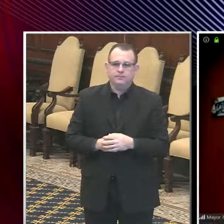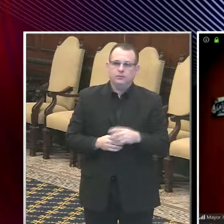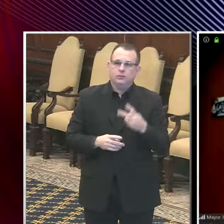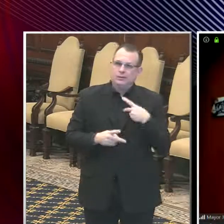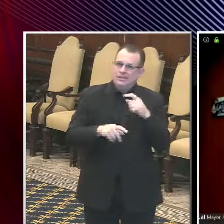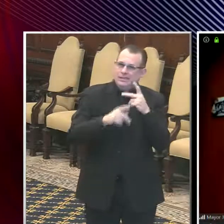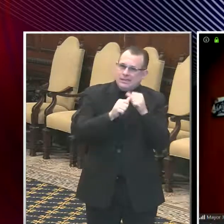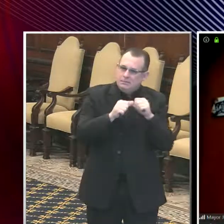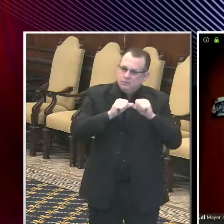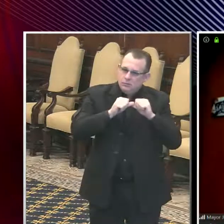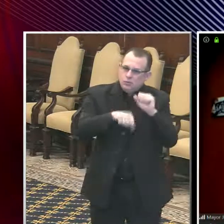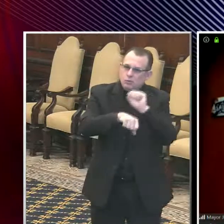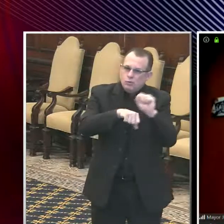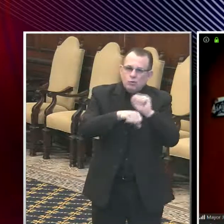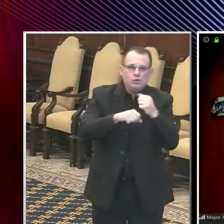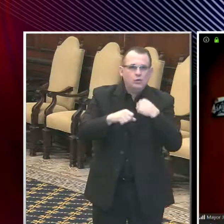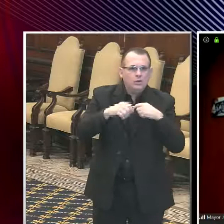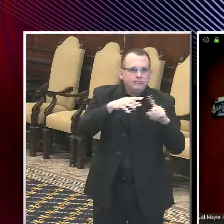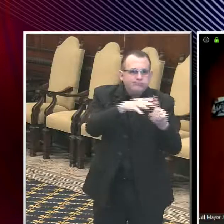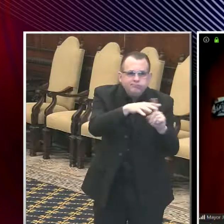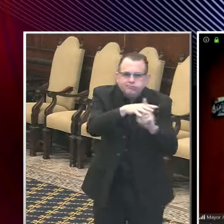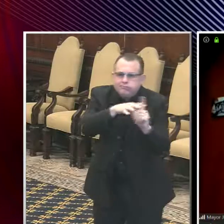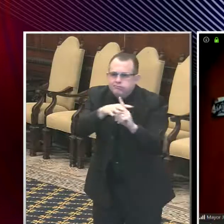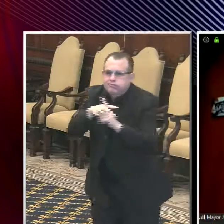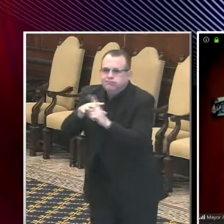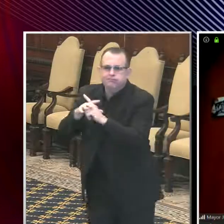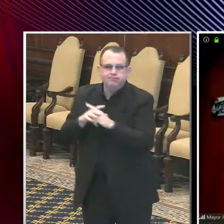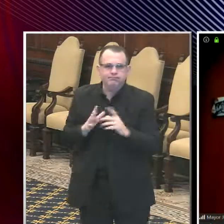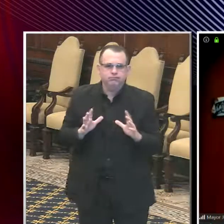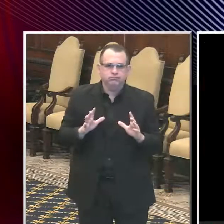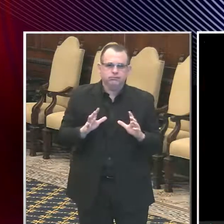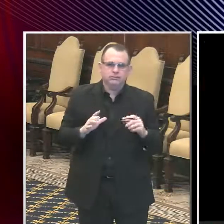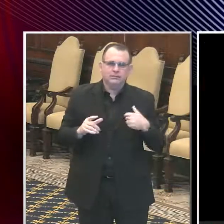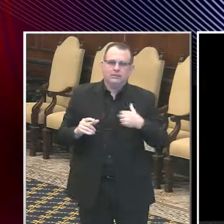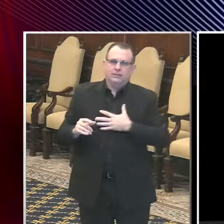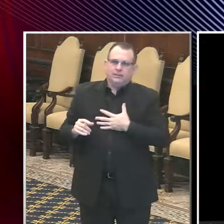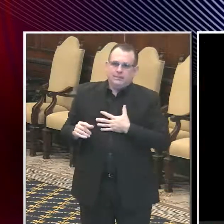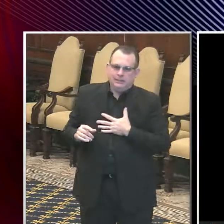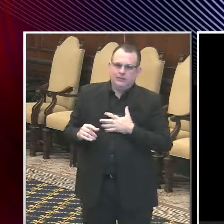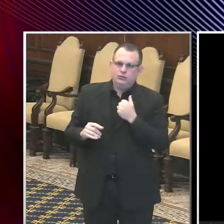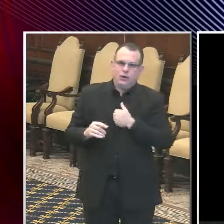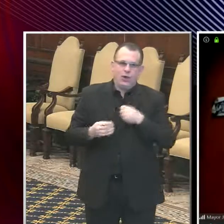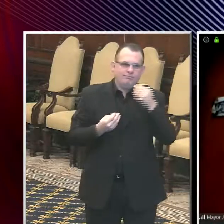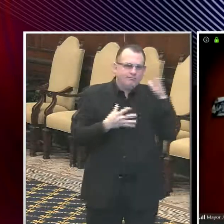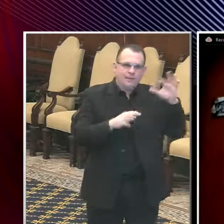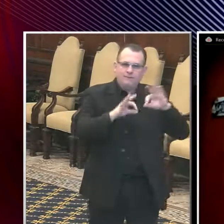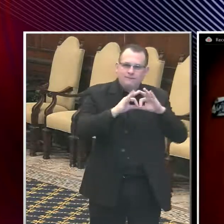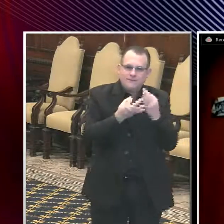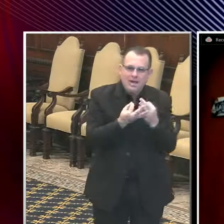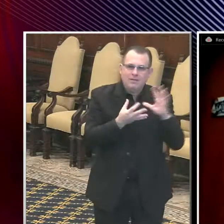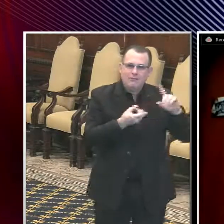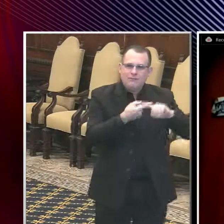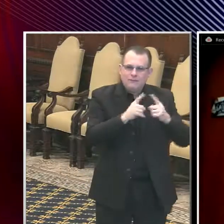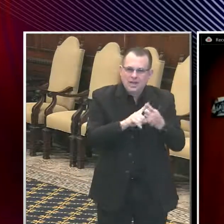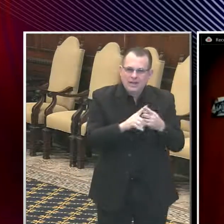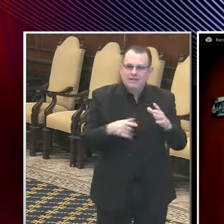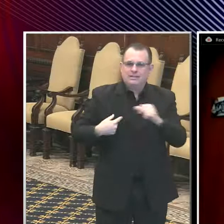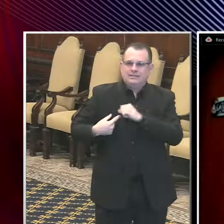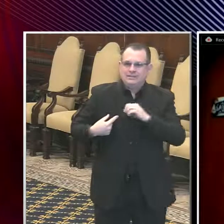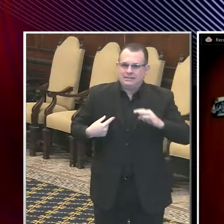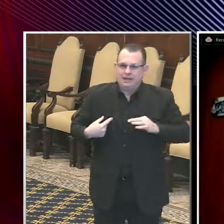risk. Our condolences go out to this person's family and friends and to the entire staff at our prison system at this very difficult